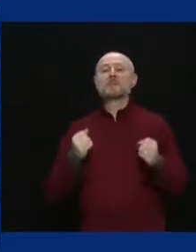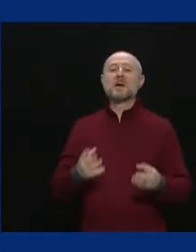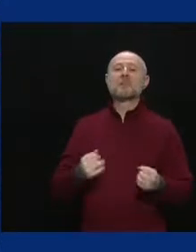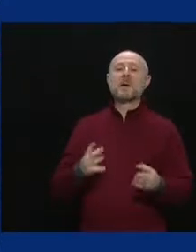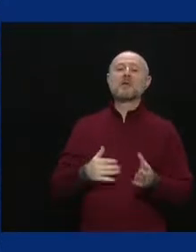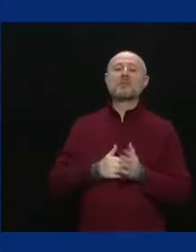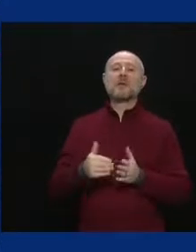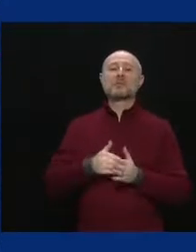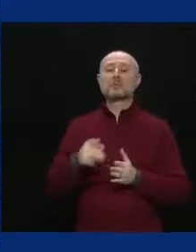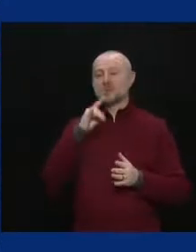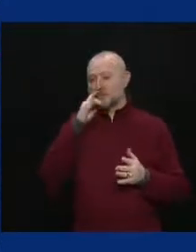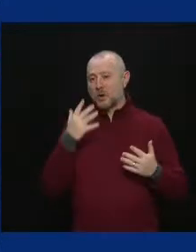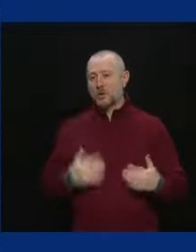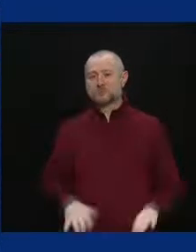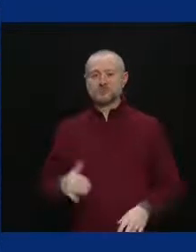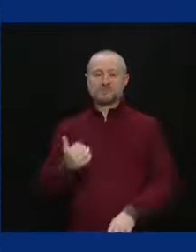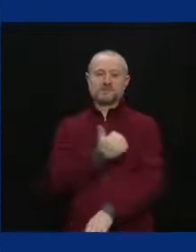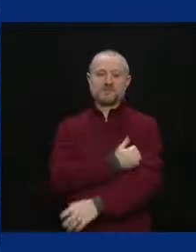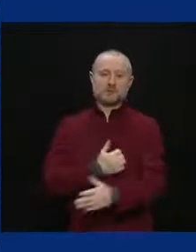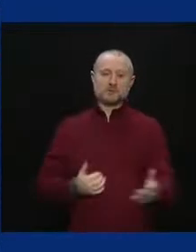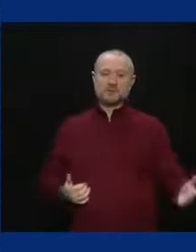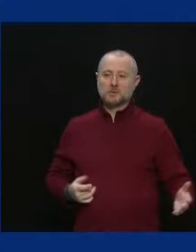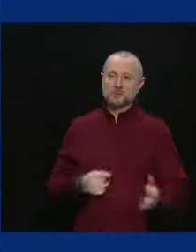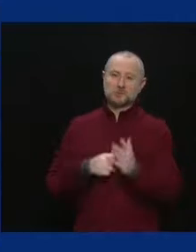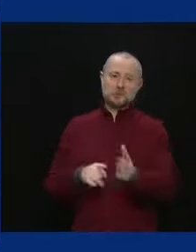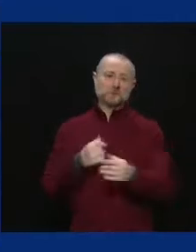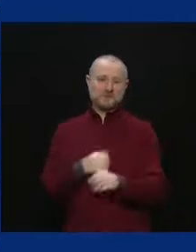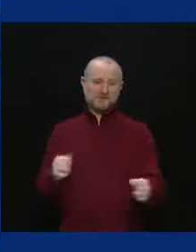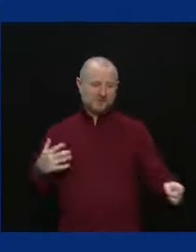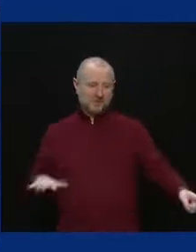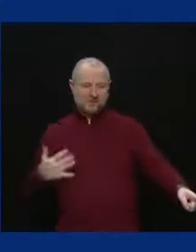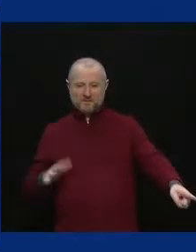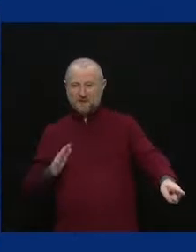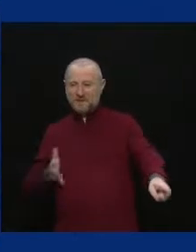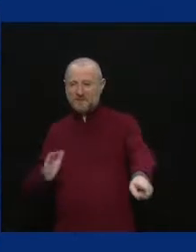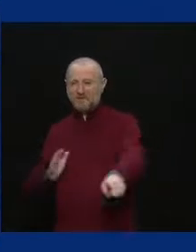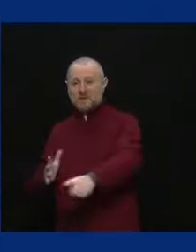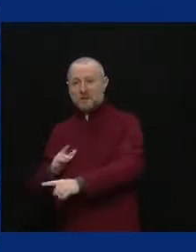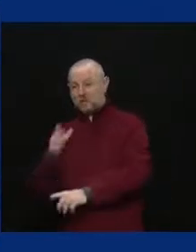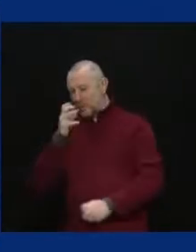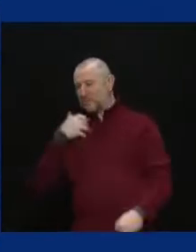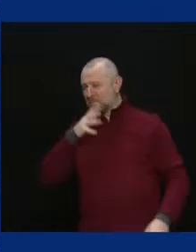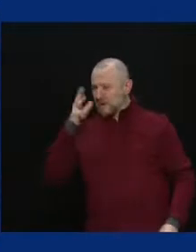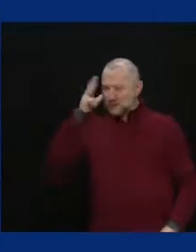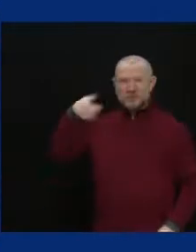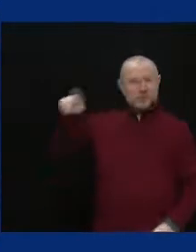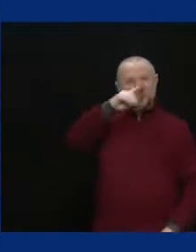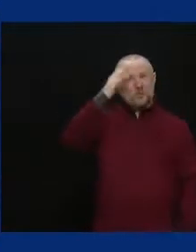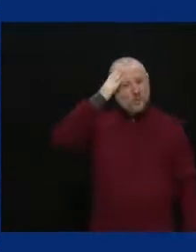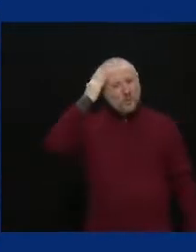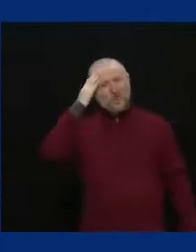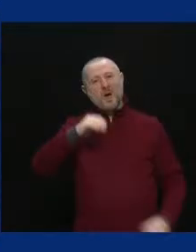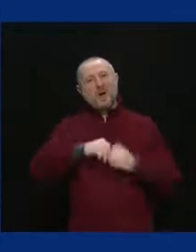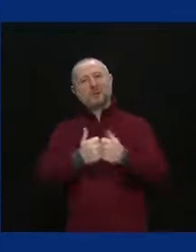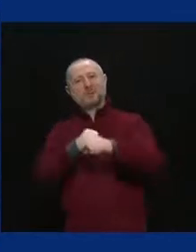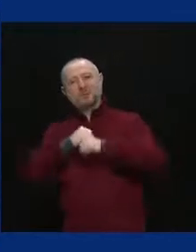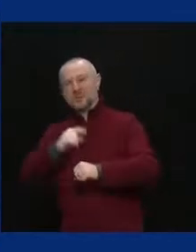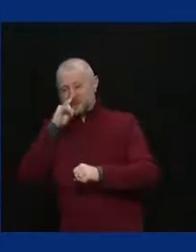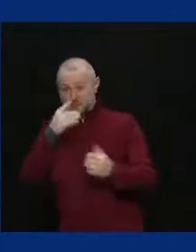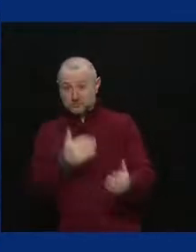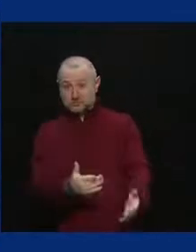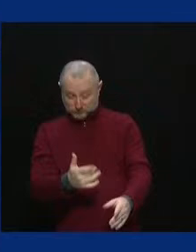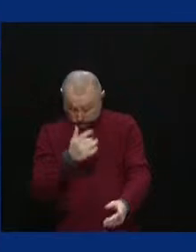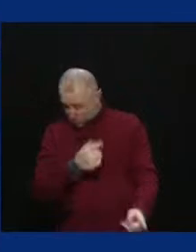up have been vaccinated successfully. And I want parents to know that this is what you can do to protect that child. And if you have